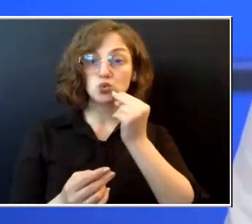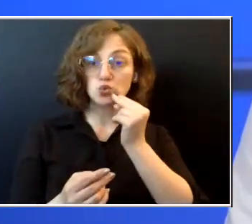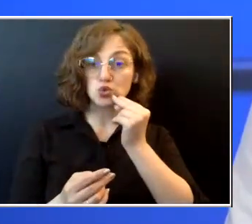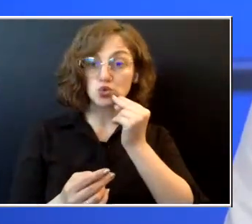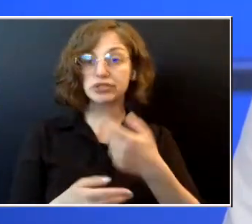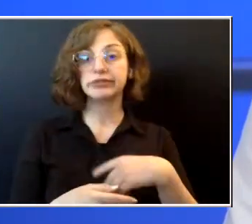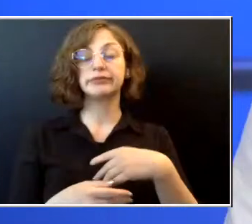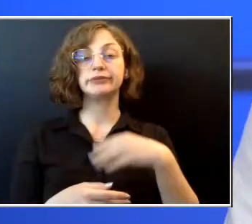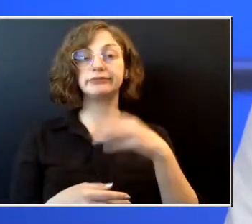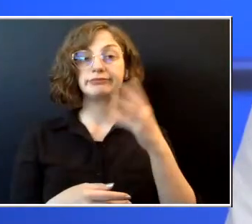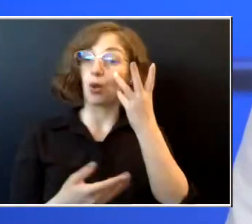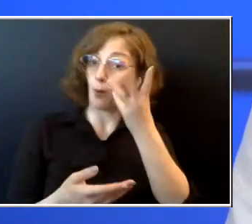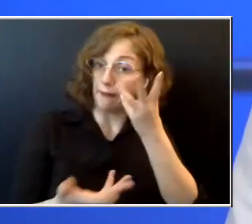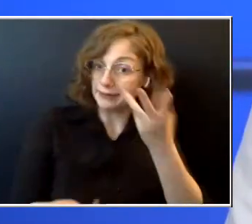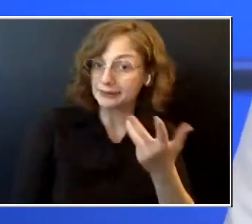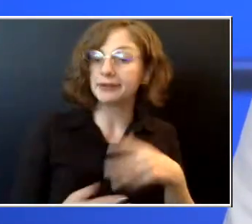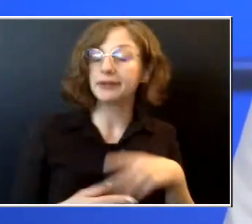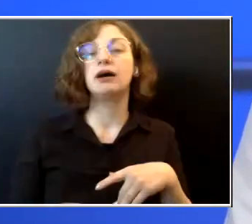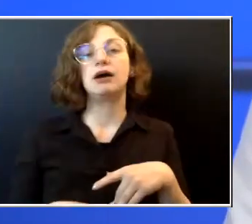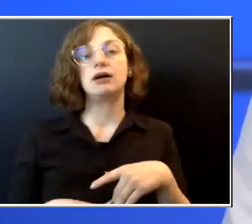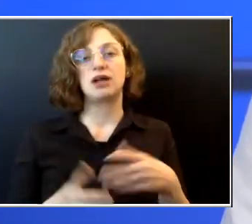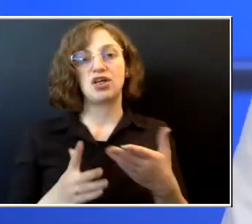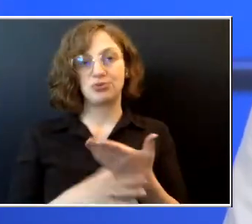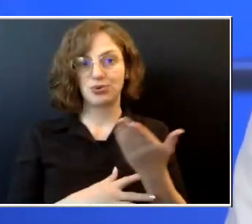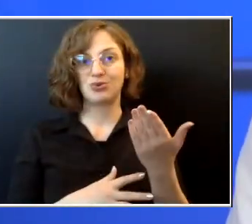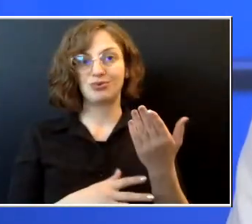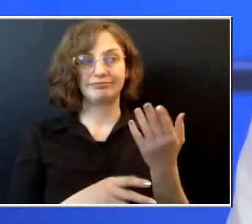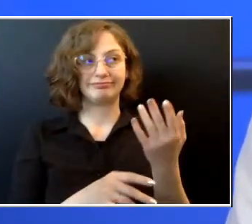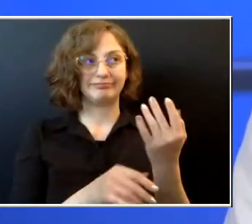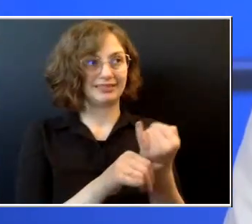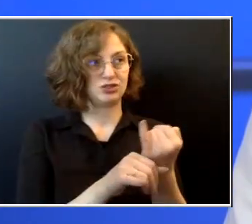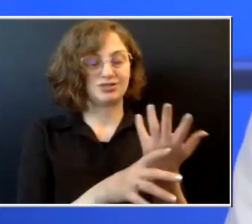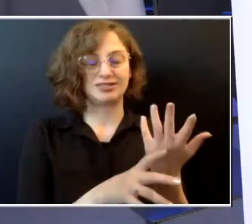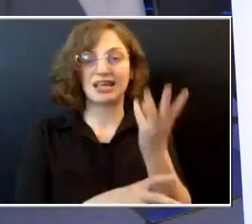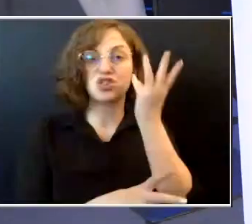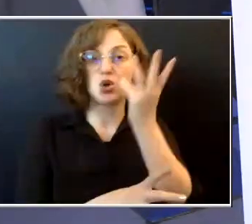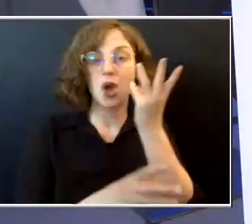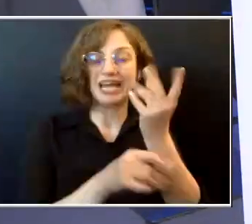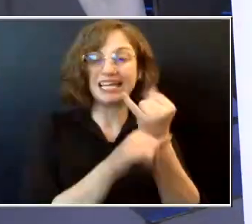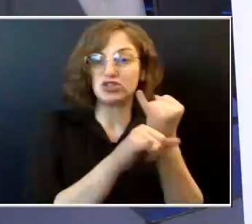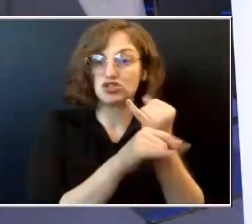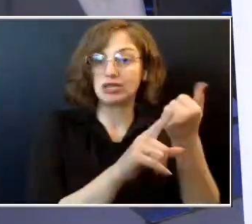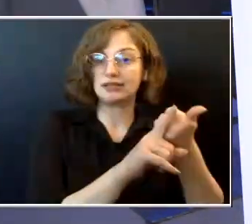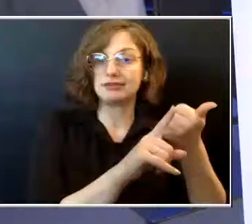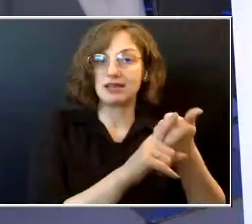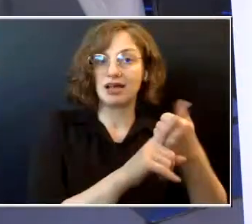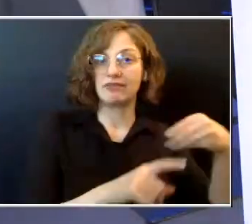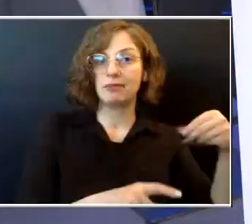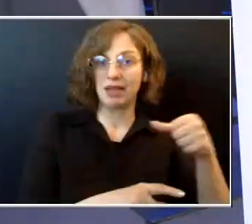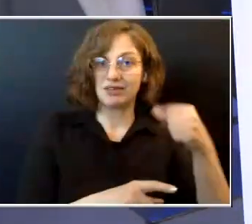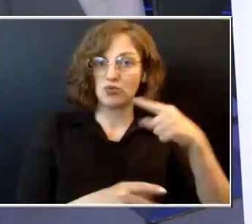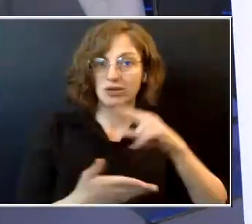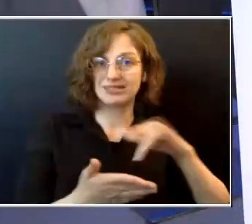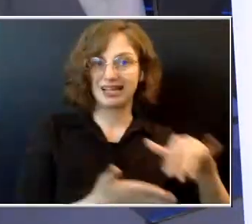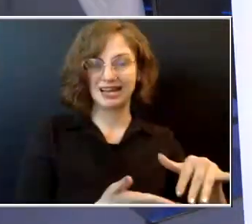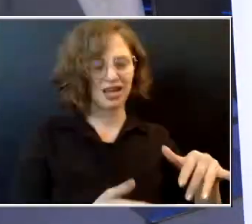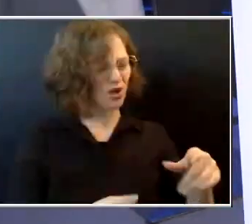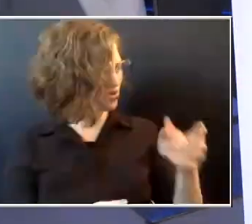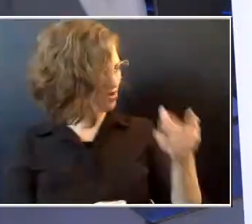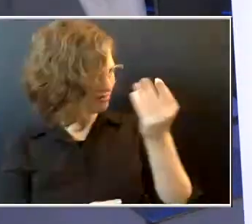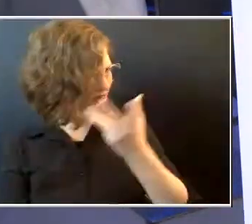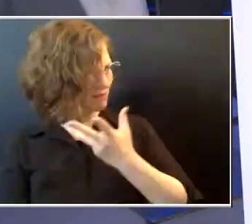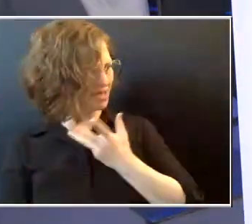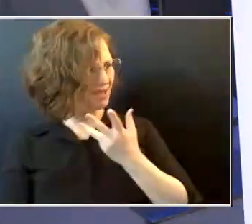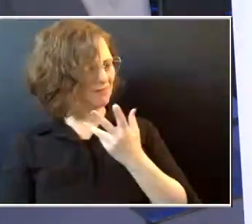by the wine industry. So it can be really. You can tell me potato chips are not good for you. I'm going to tell you that the potato